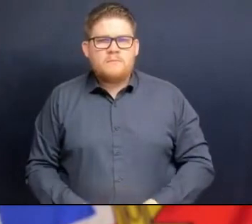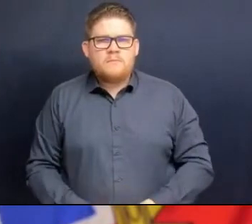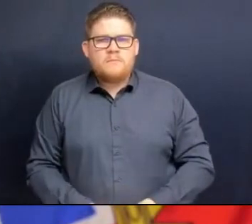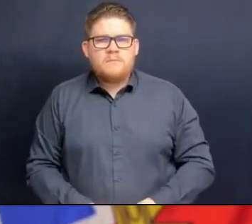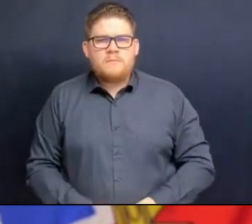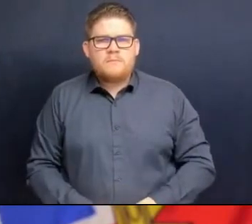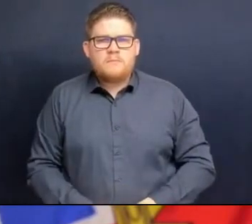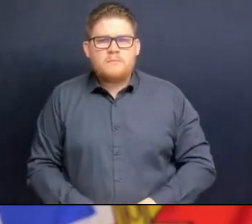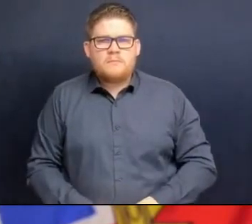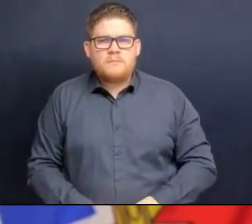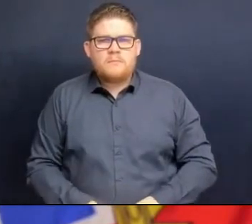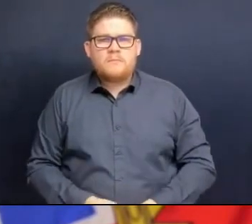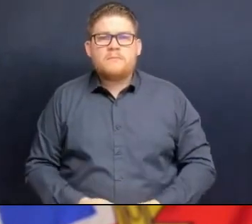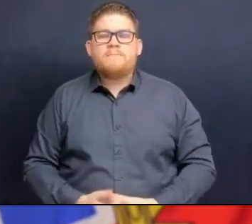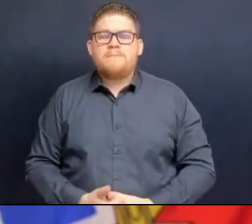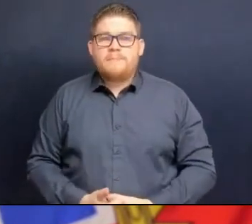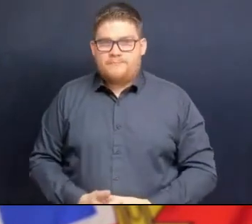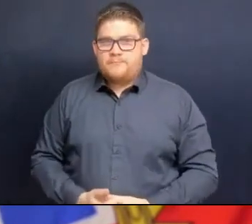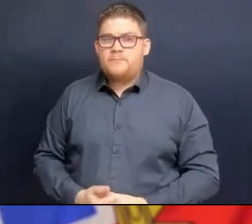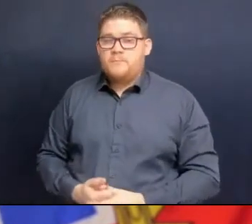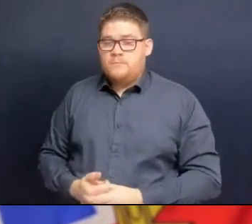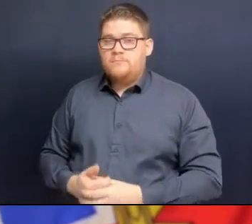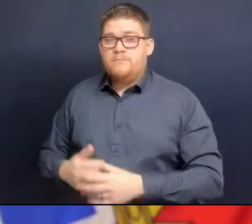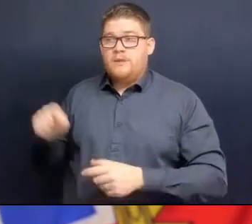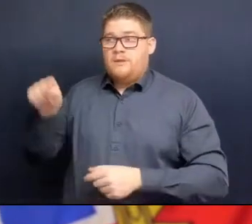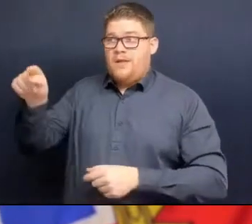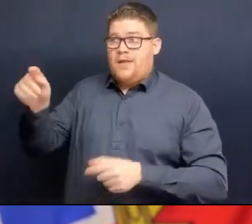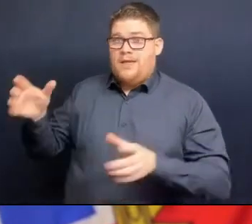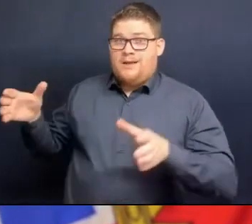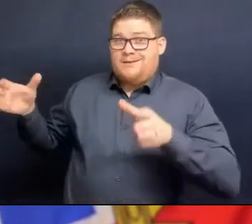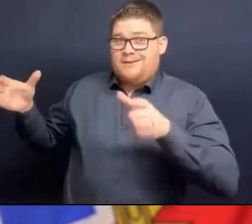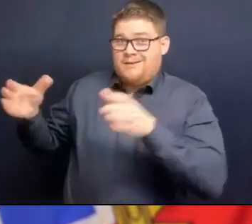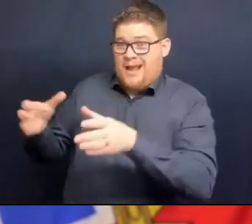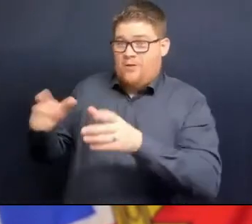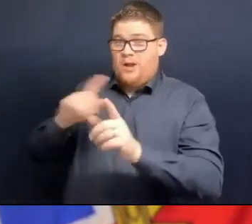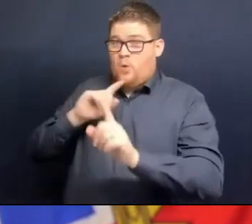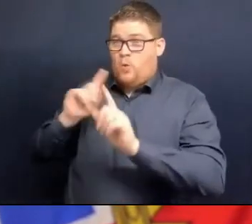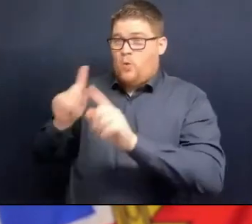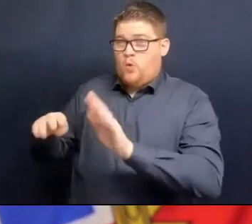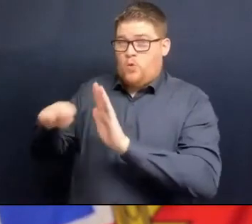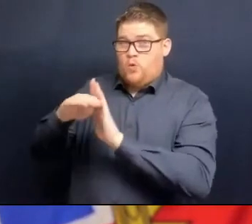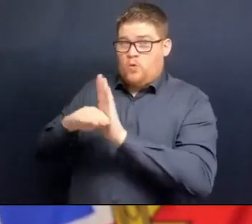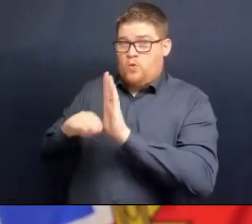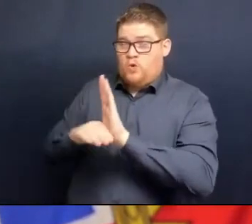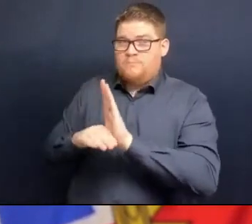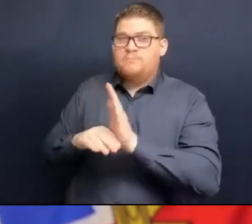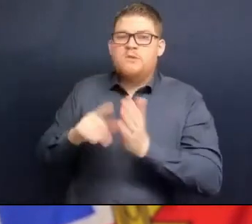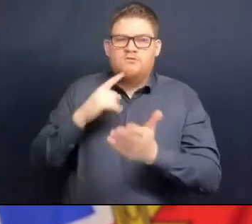you know, are coming up for review on the 16th, and we'll be putting out in detail on the